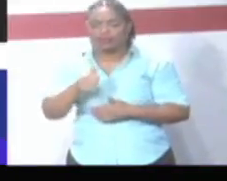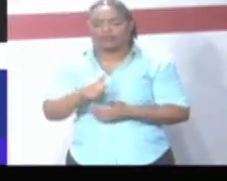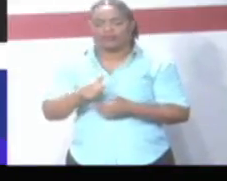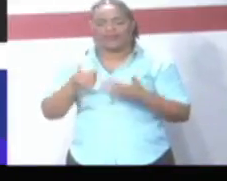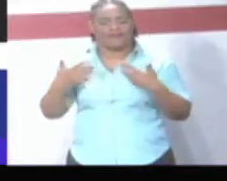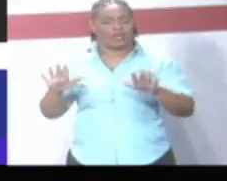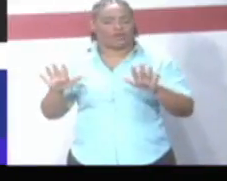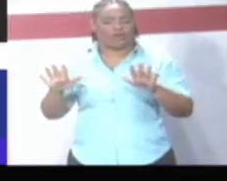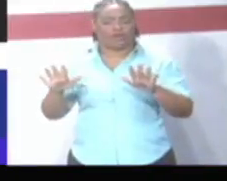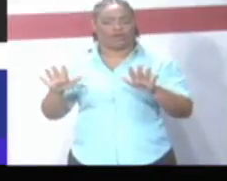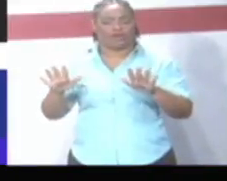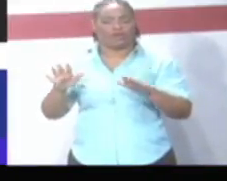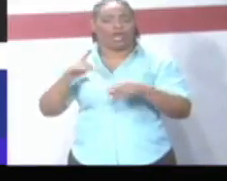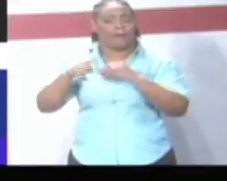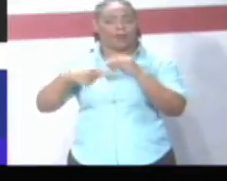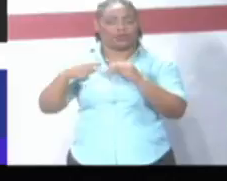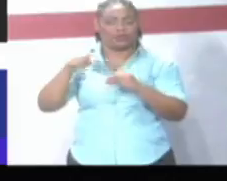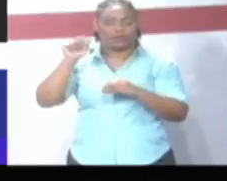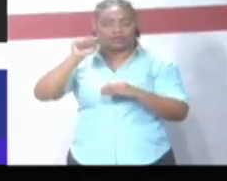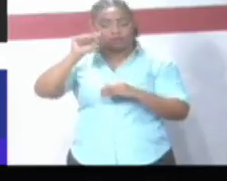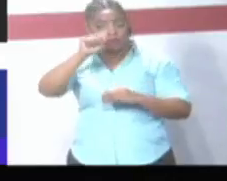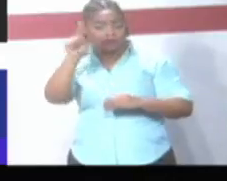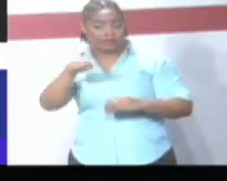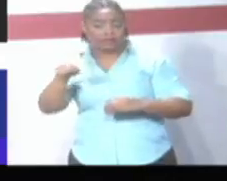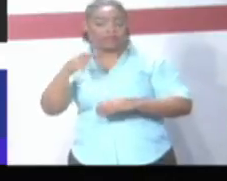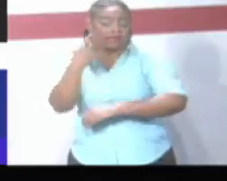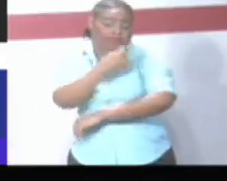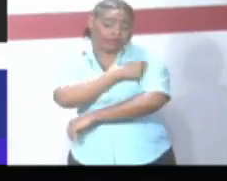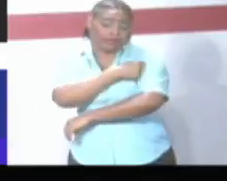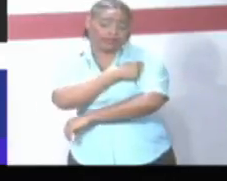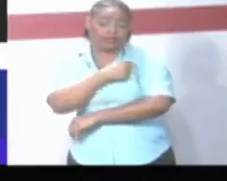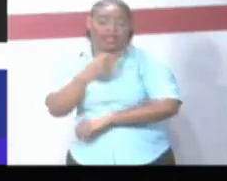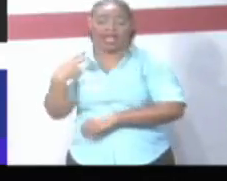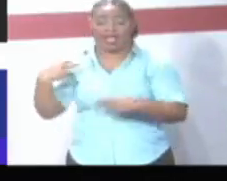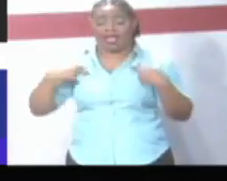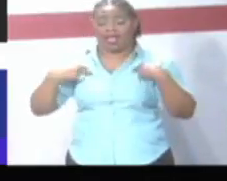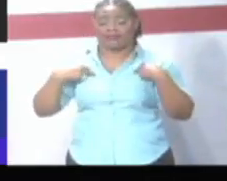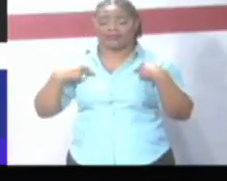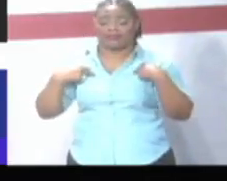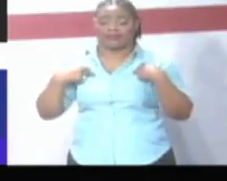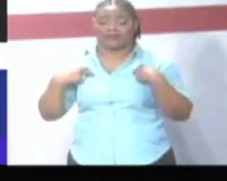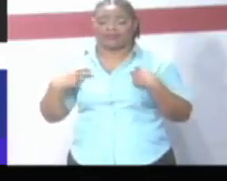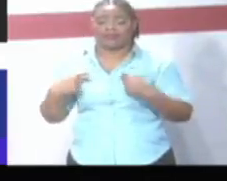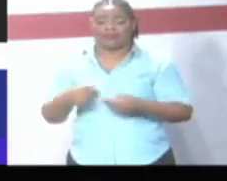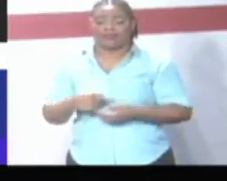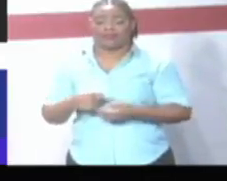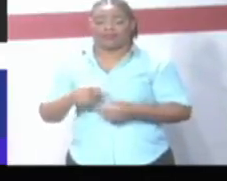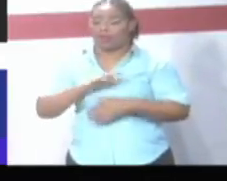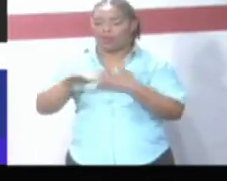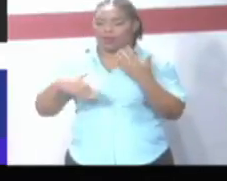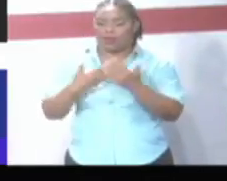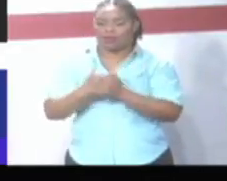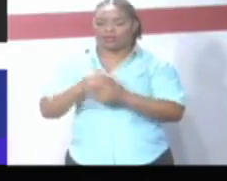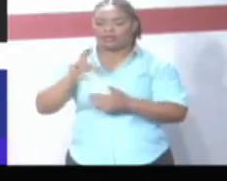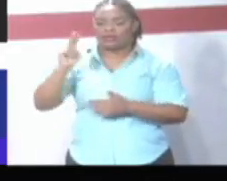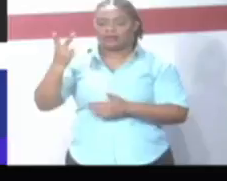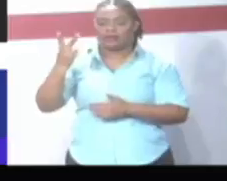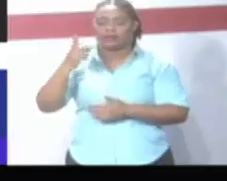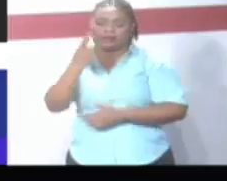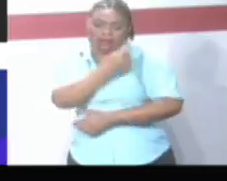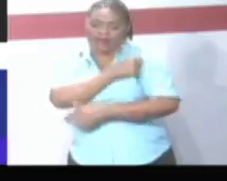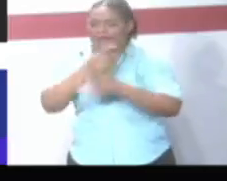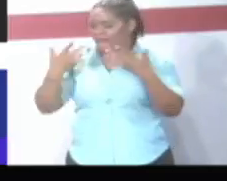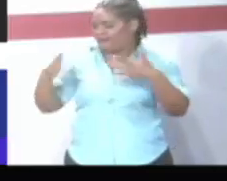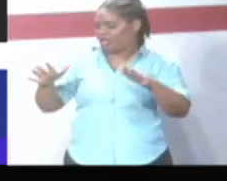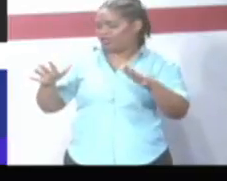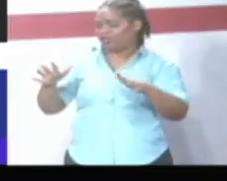AstraZeneca vaccines, after all of the outstanding second doses are given out and so on, how many vaccines are expected